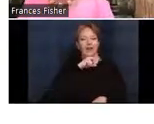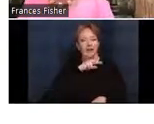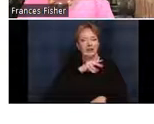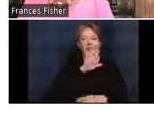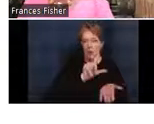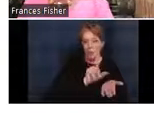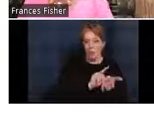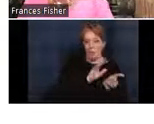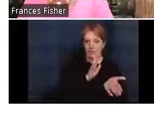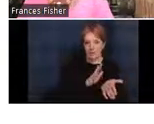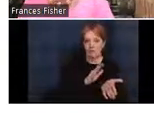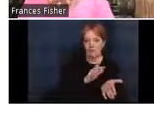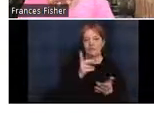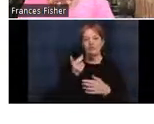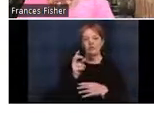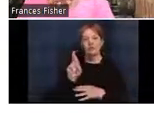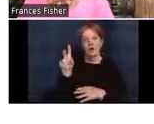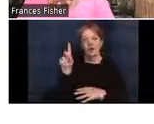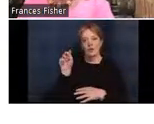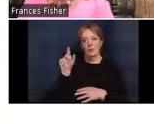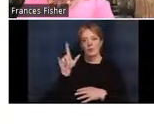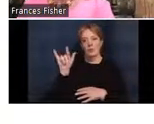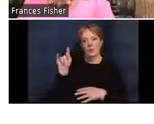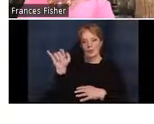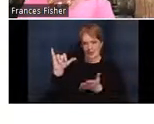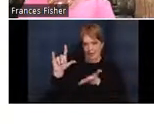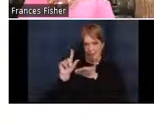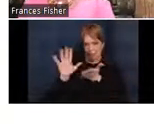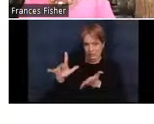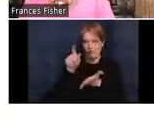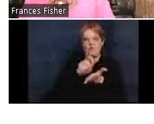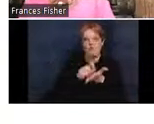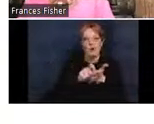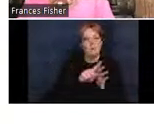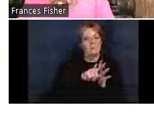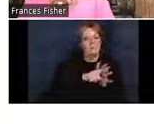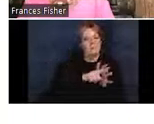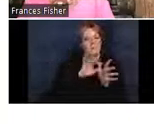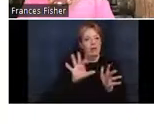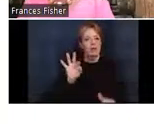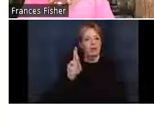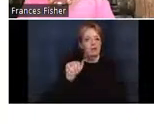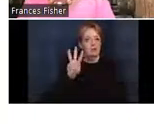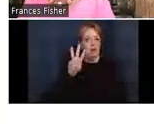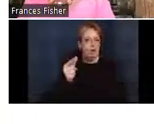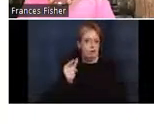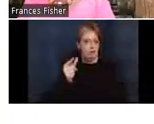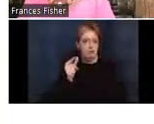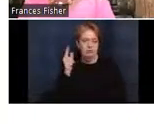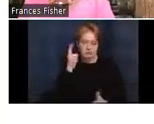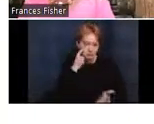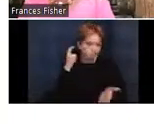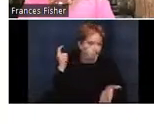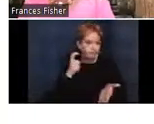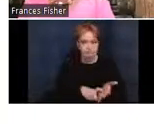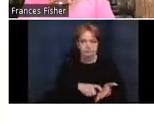the time wrote the foreword to that book and truly recognized Ann